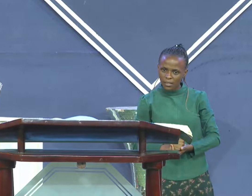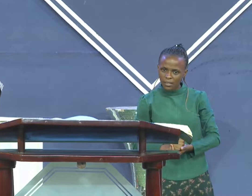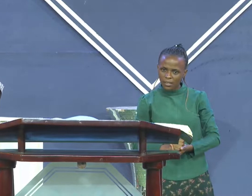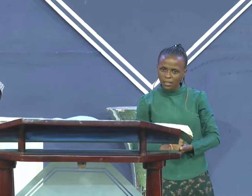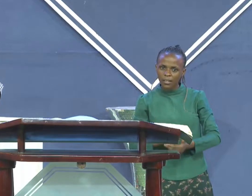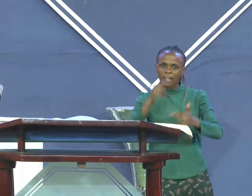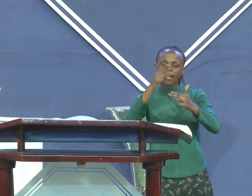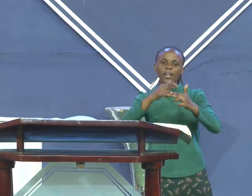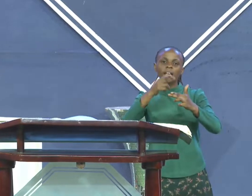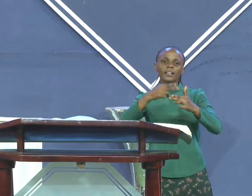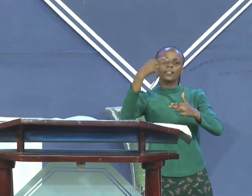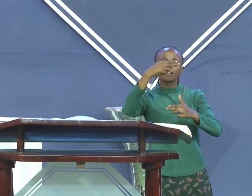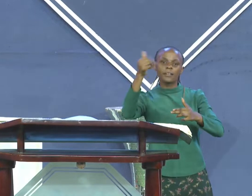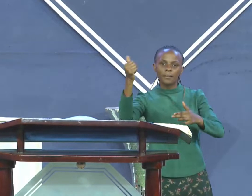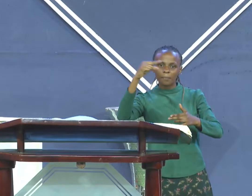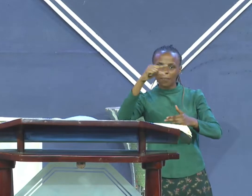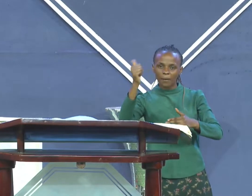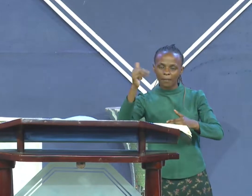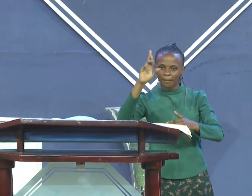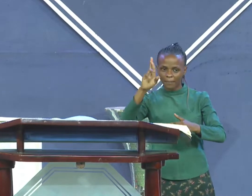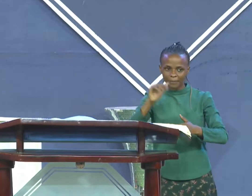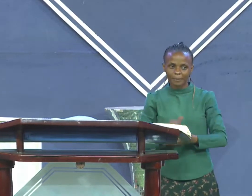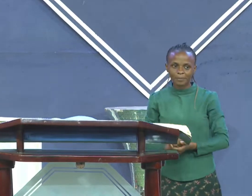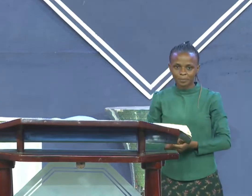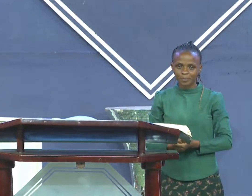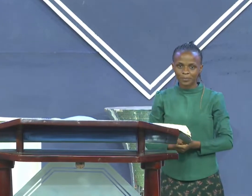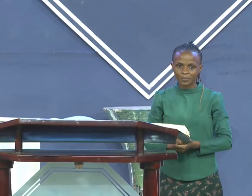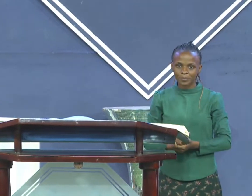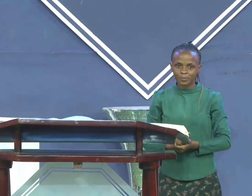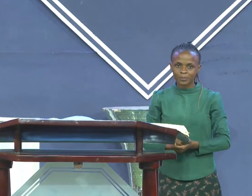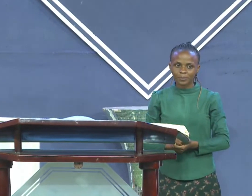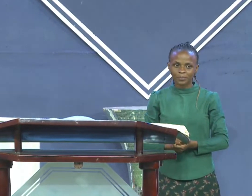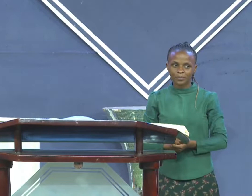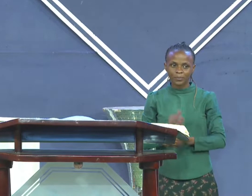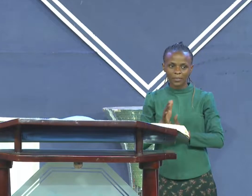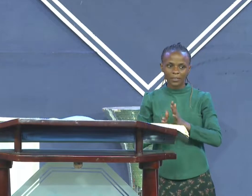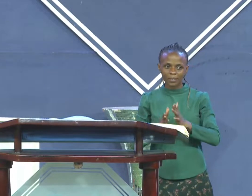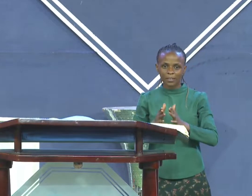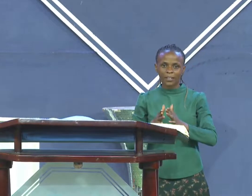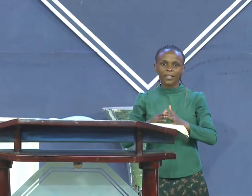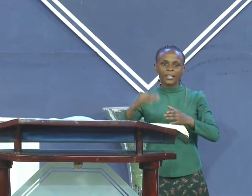Hagar. Hagari. Yali Agali. You remember very well, I think it is in Genesis